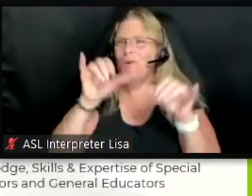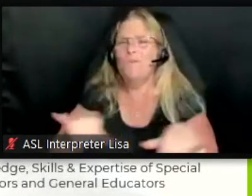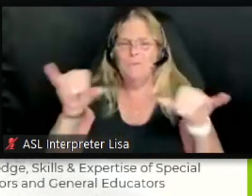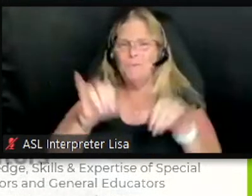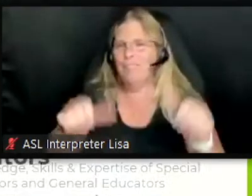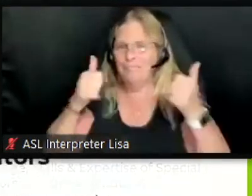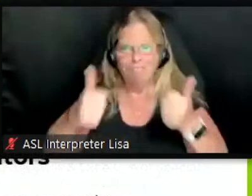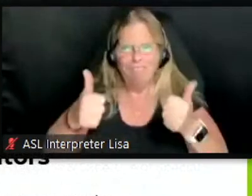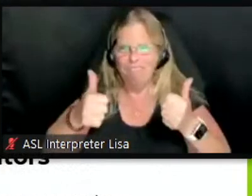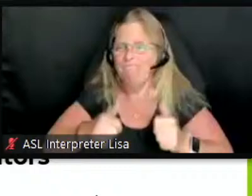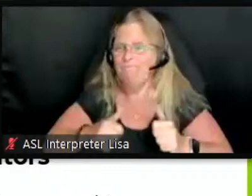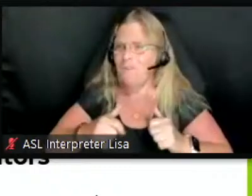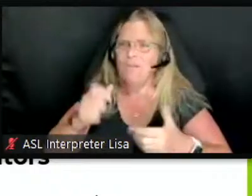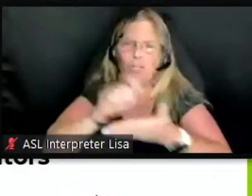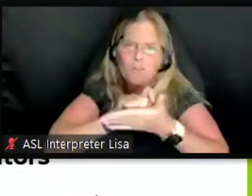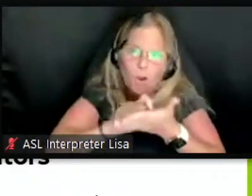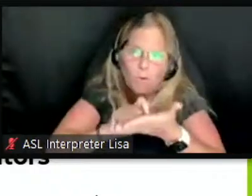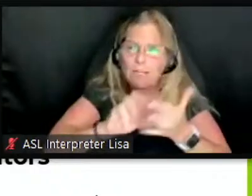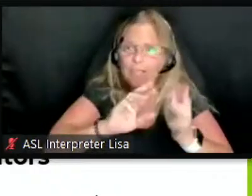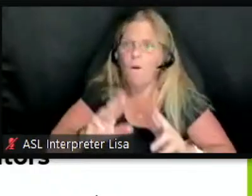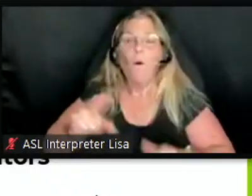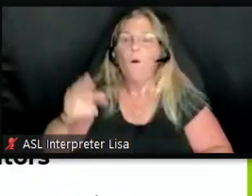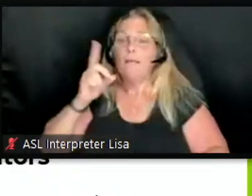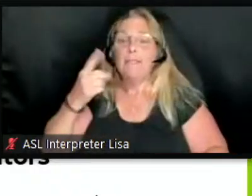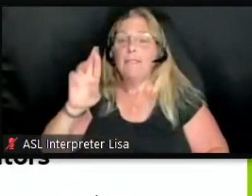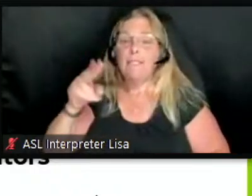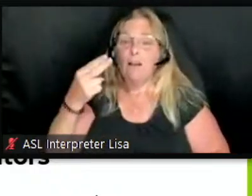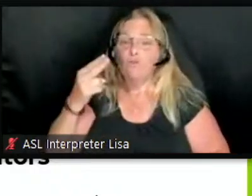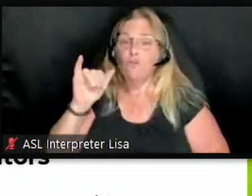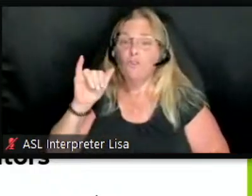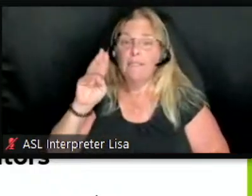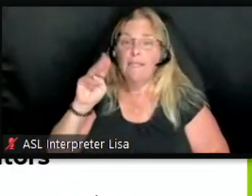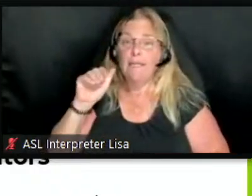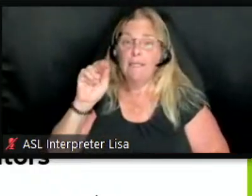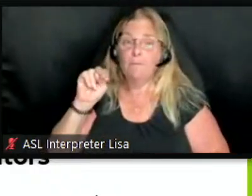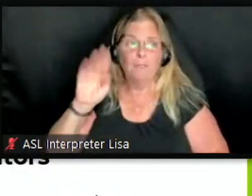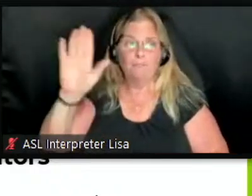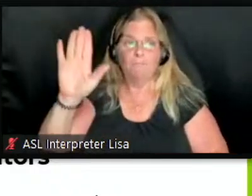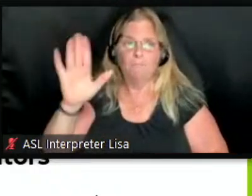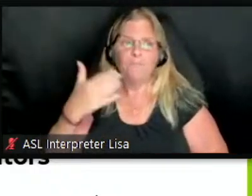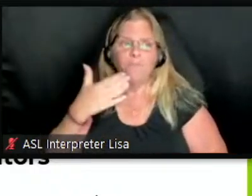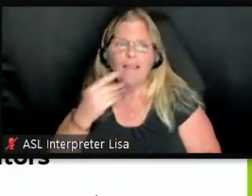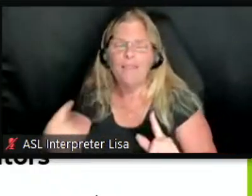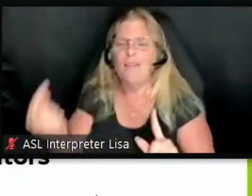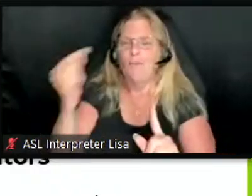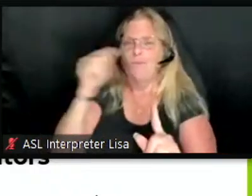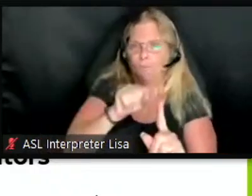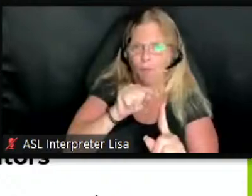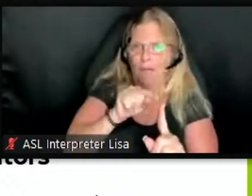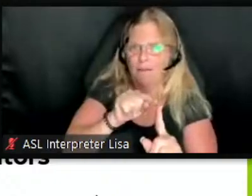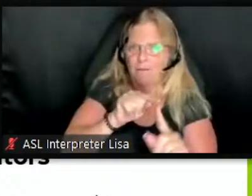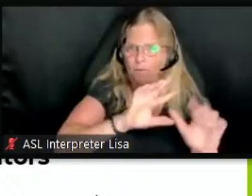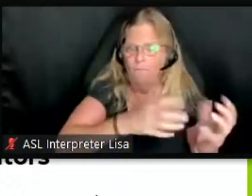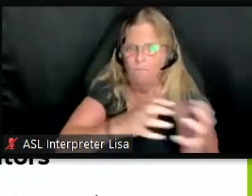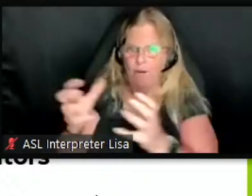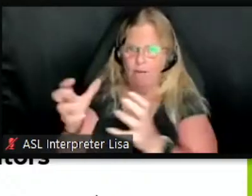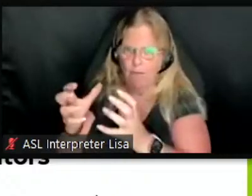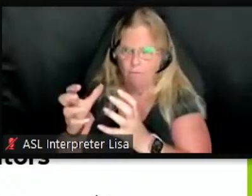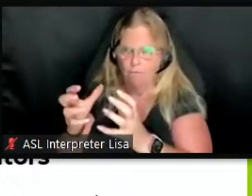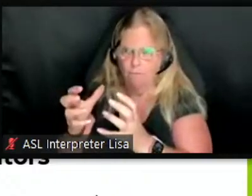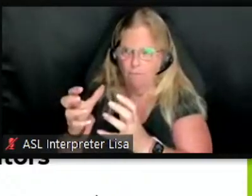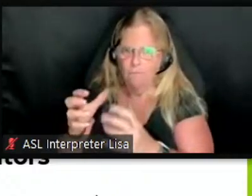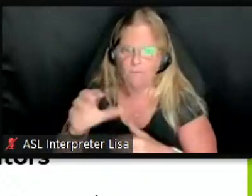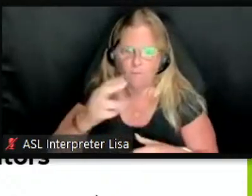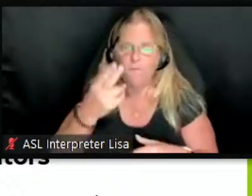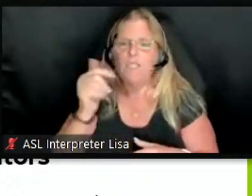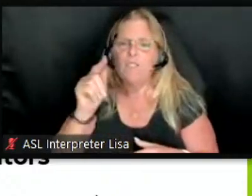as well. But just one thing, if you go back, thank you for going back to the small breakouts. Yes, they have asked us in the chat to bear with us